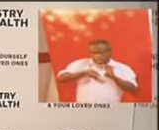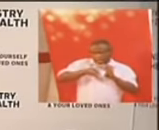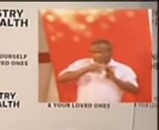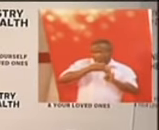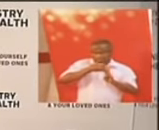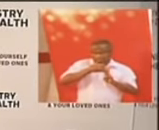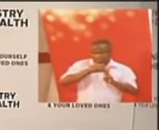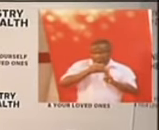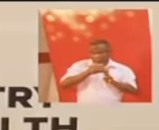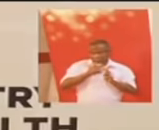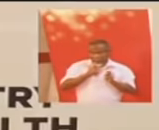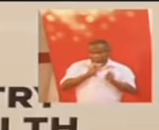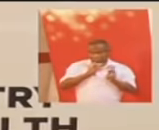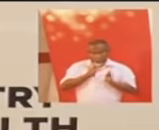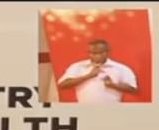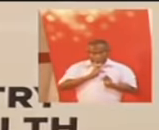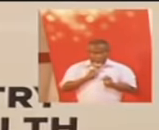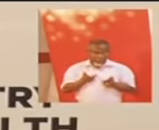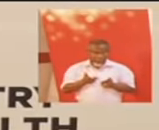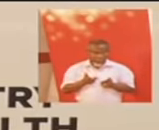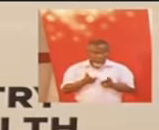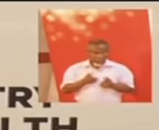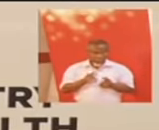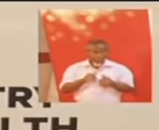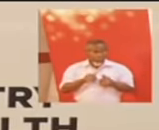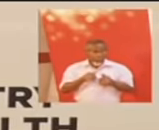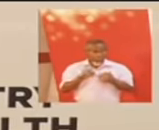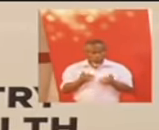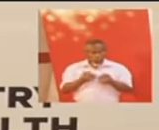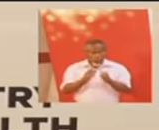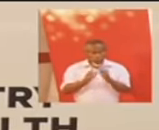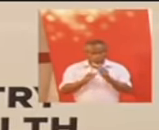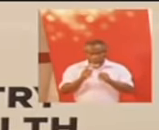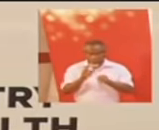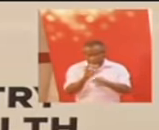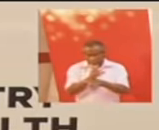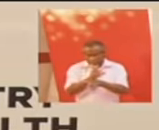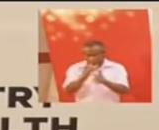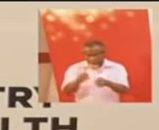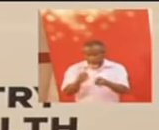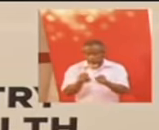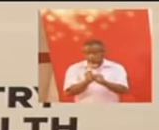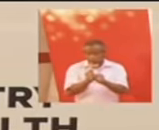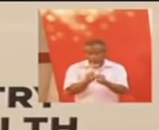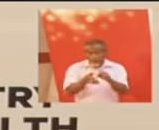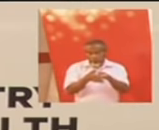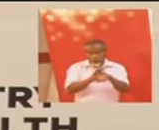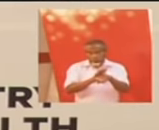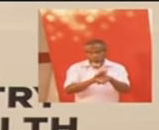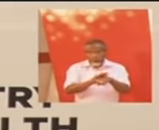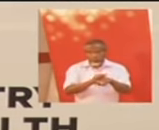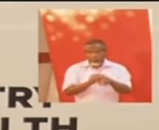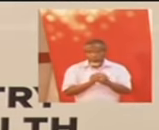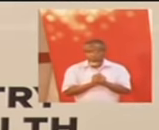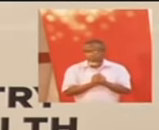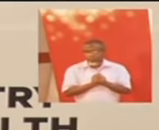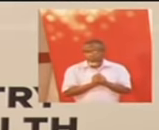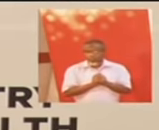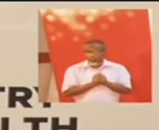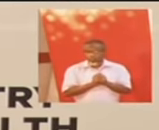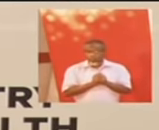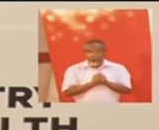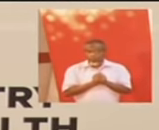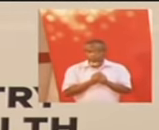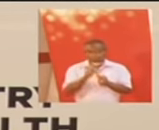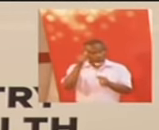Okay, so the contacting of patients is a continuous process. As soon as we get those results, they go directly from the Trinidad Public Health